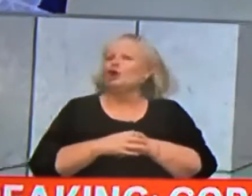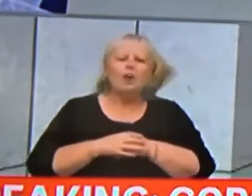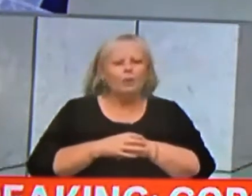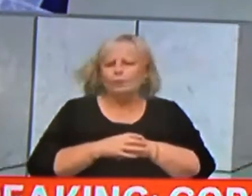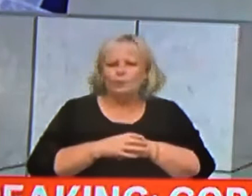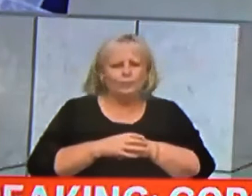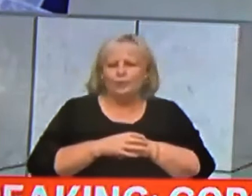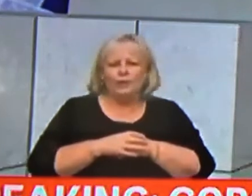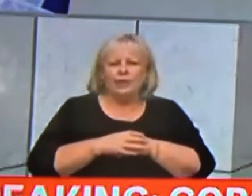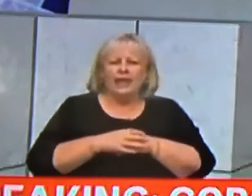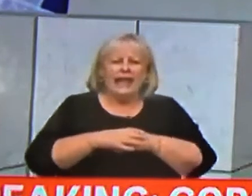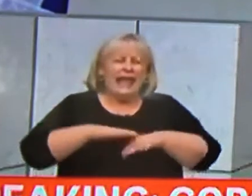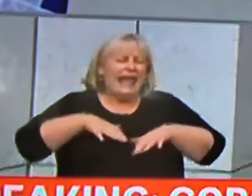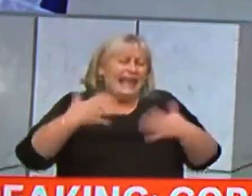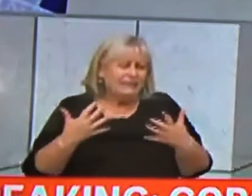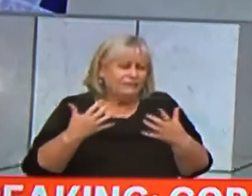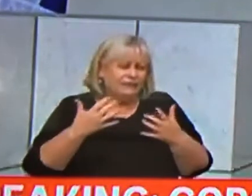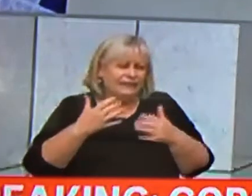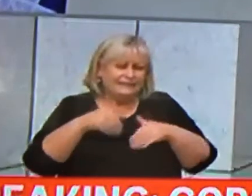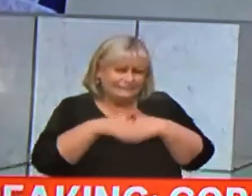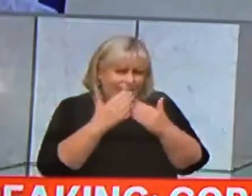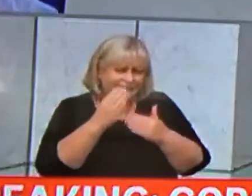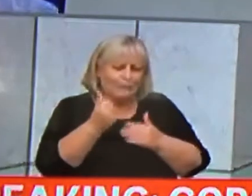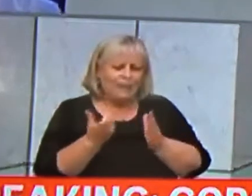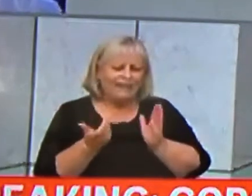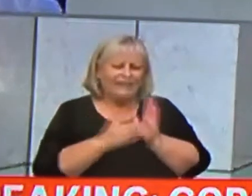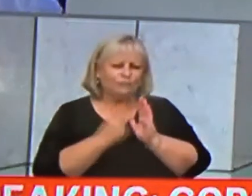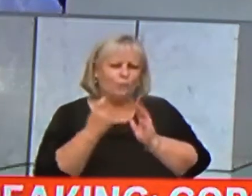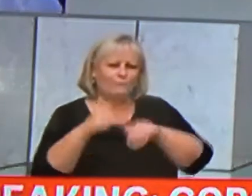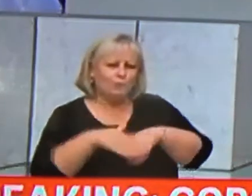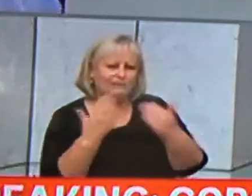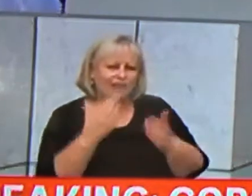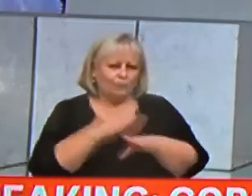job for just another day is worth fighting for.